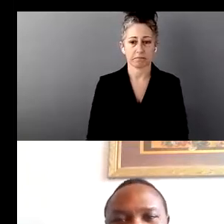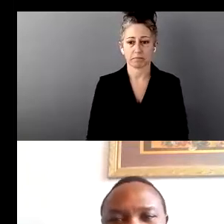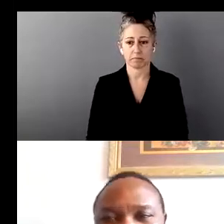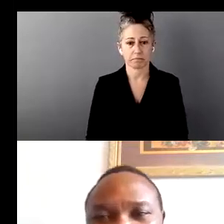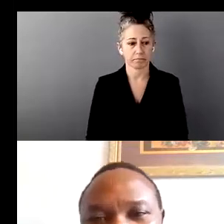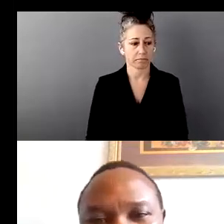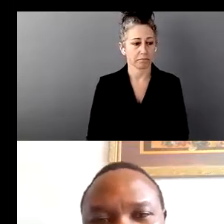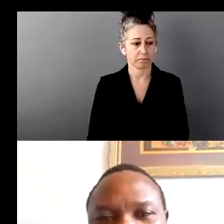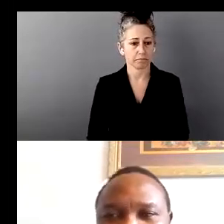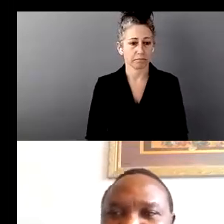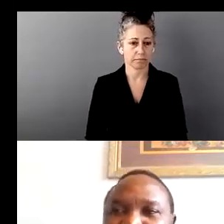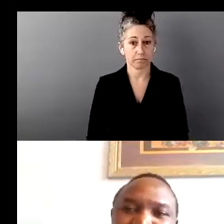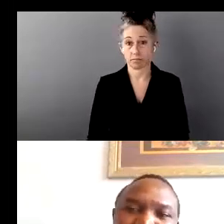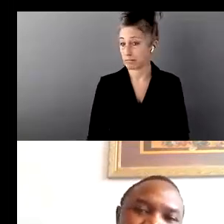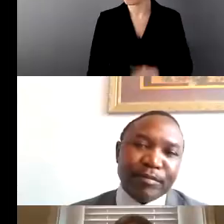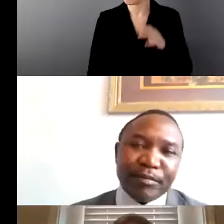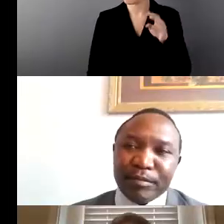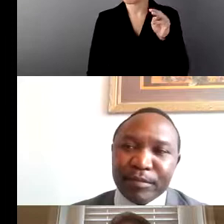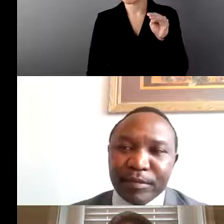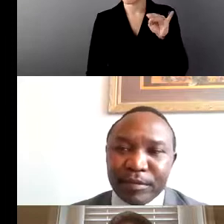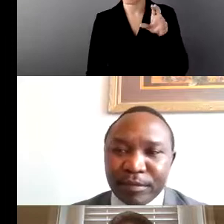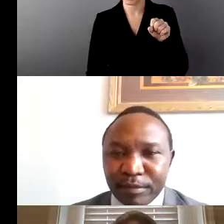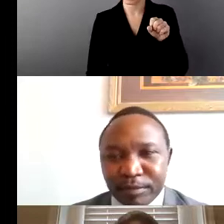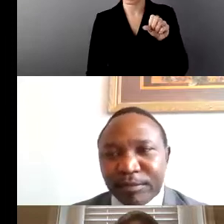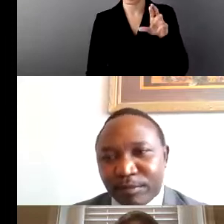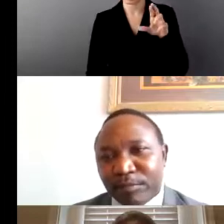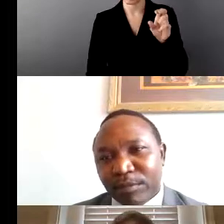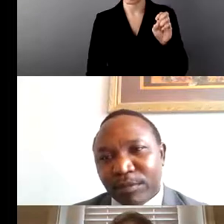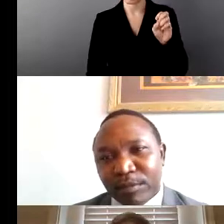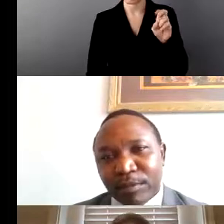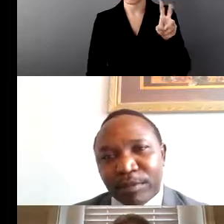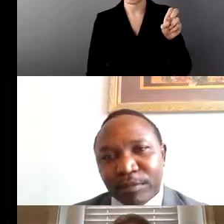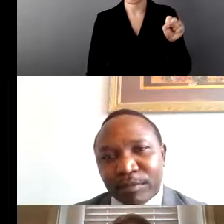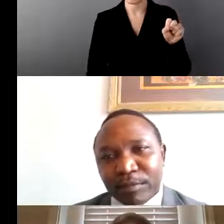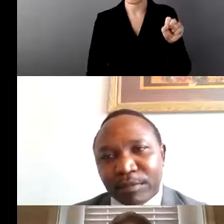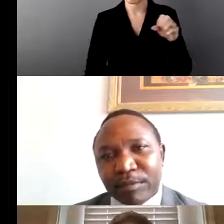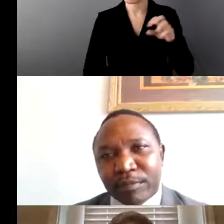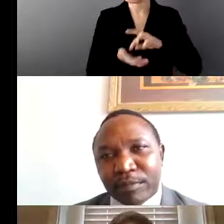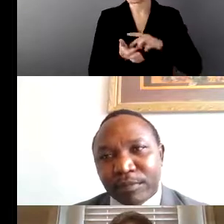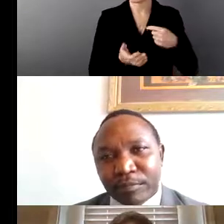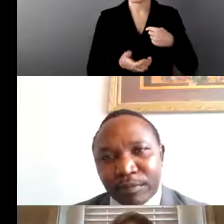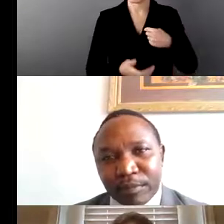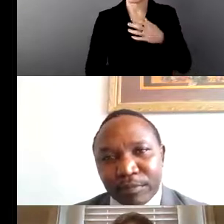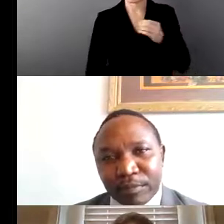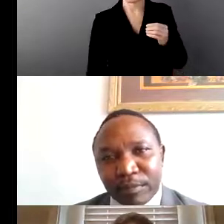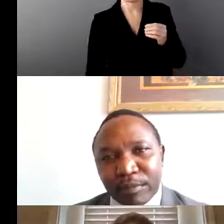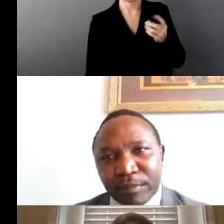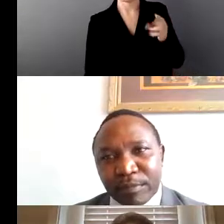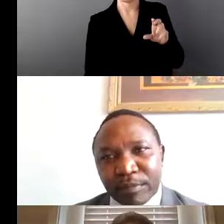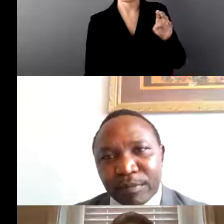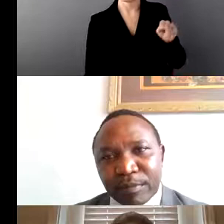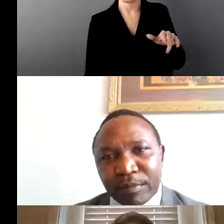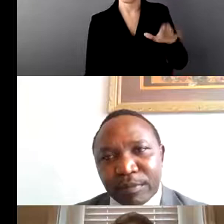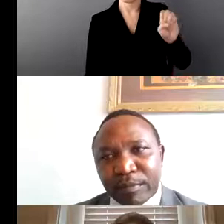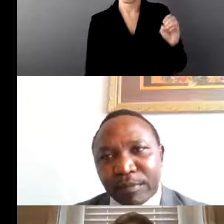Thank you, Ms. Reeves. That concludes what me and Dr. Manyibe has. There's our contact information in the